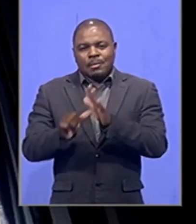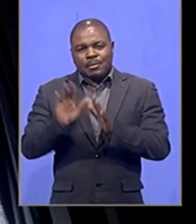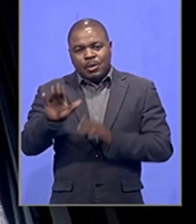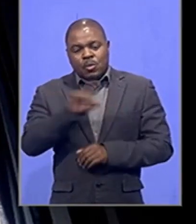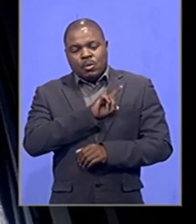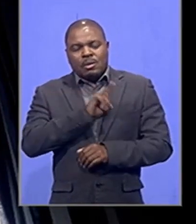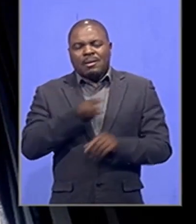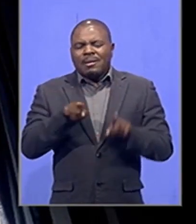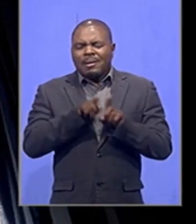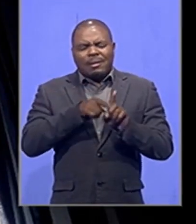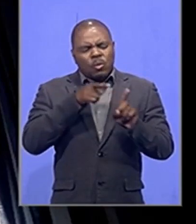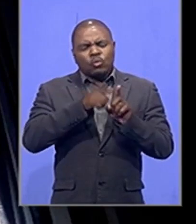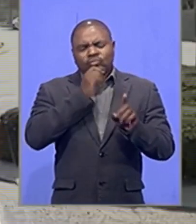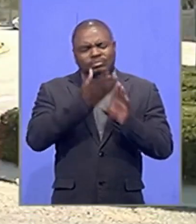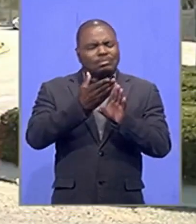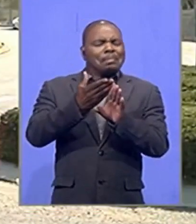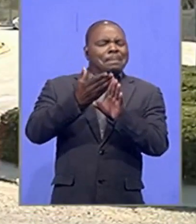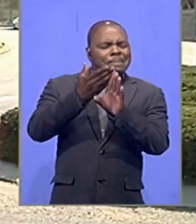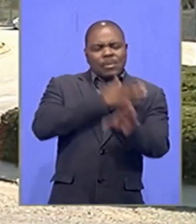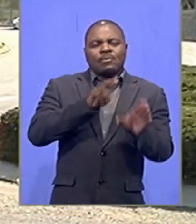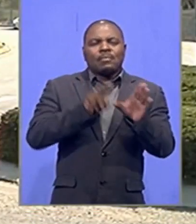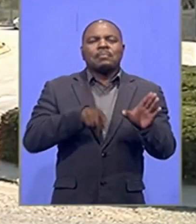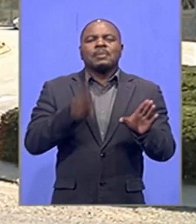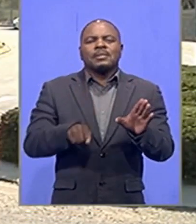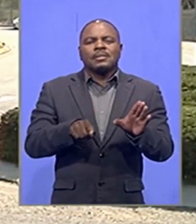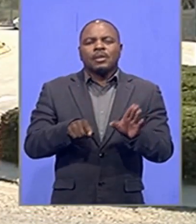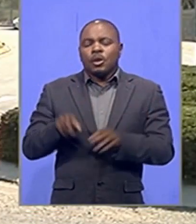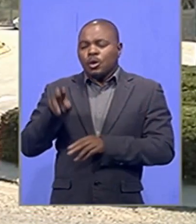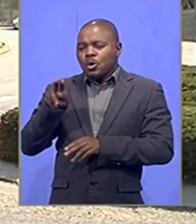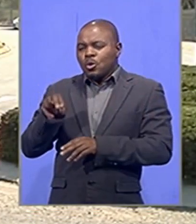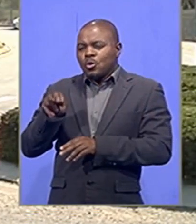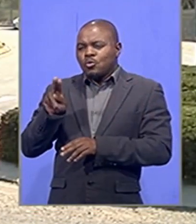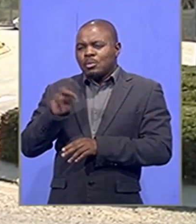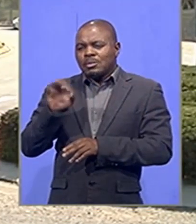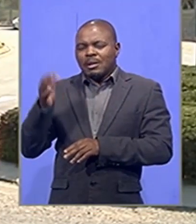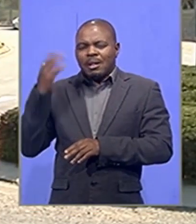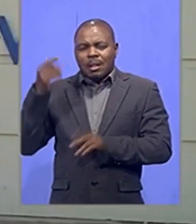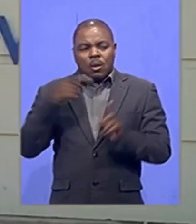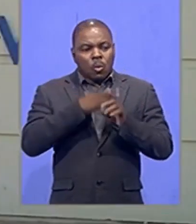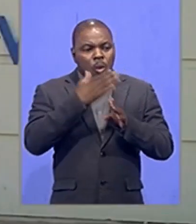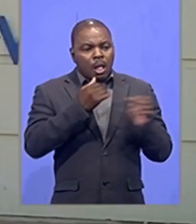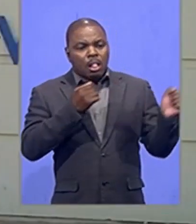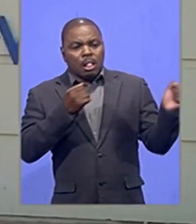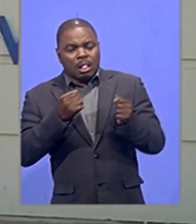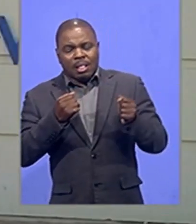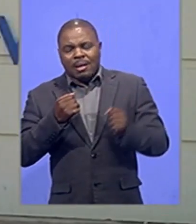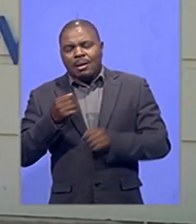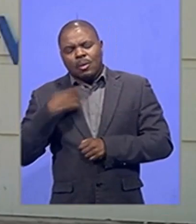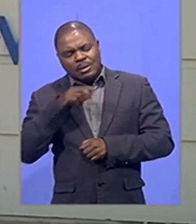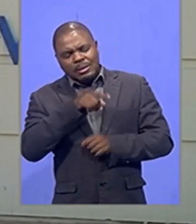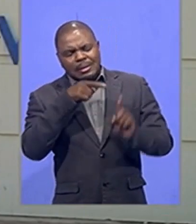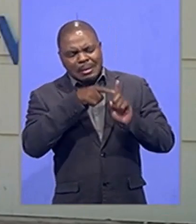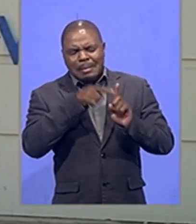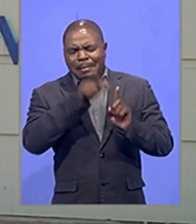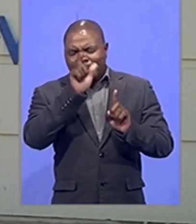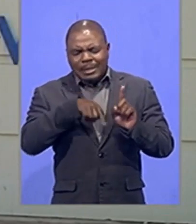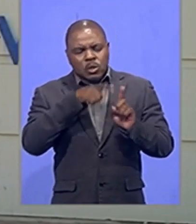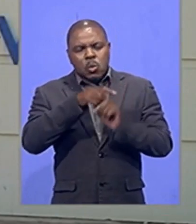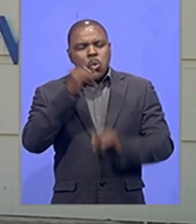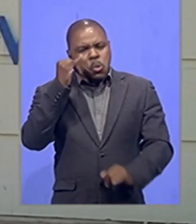resignation was way overdue. NUMSA has been saying from the moment that he was appointed that he was the wrong person for the